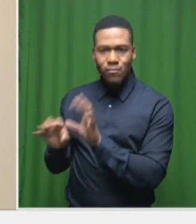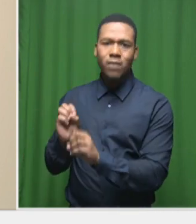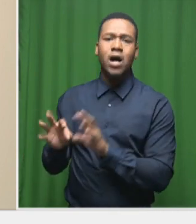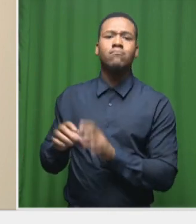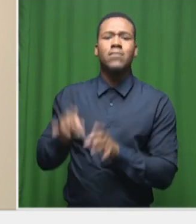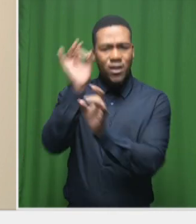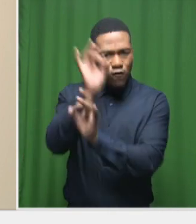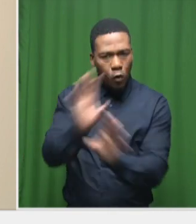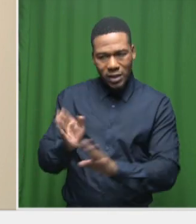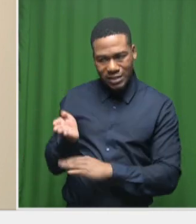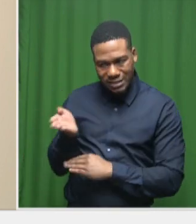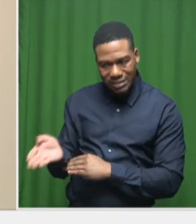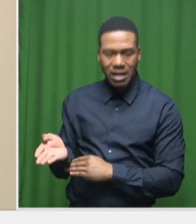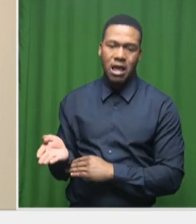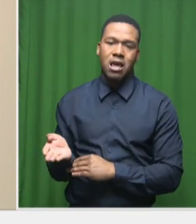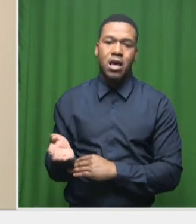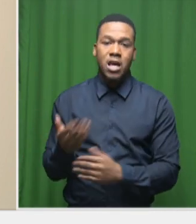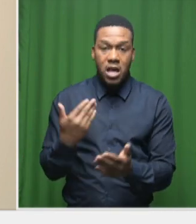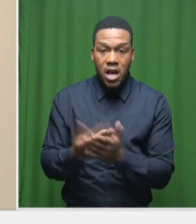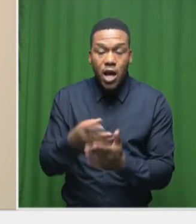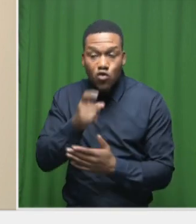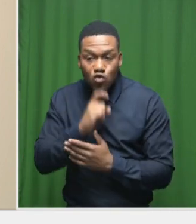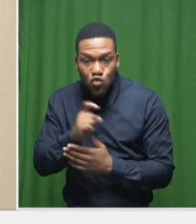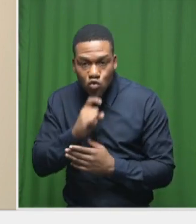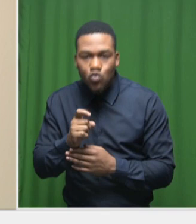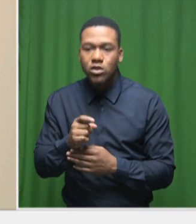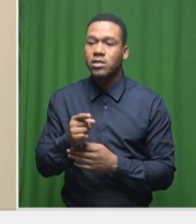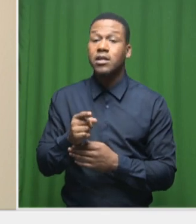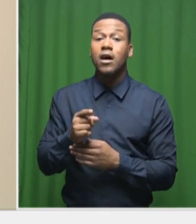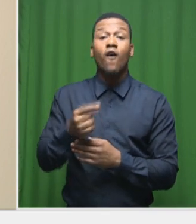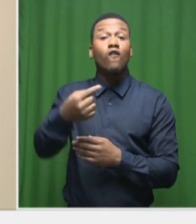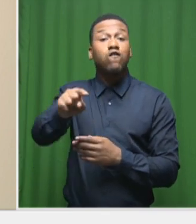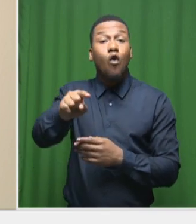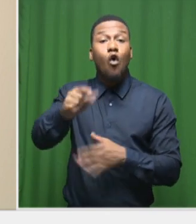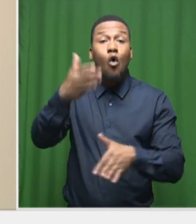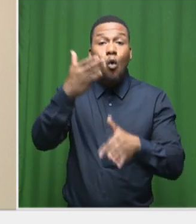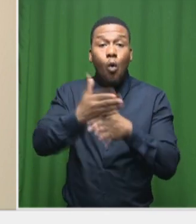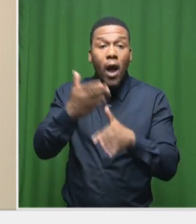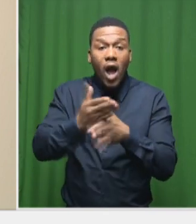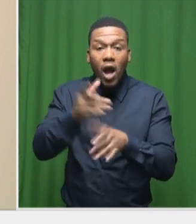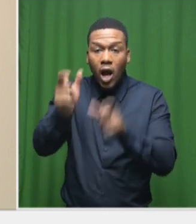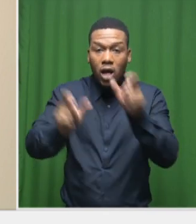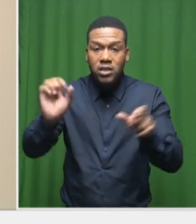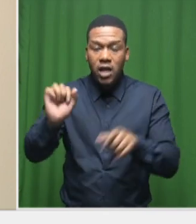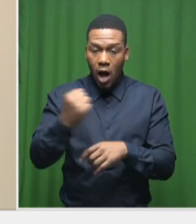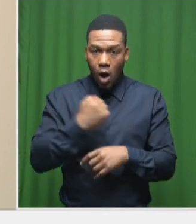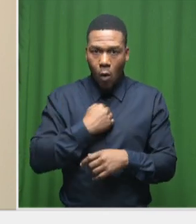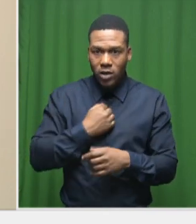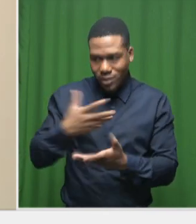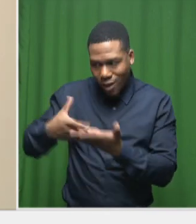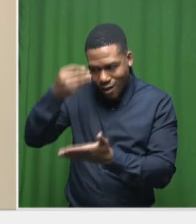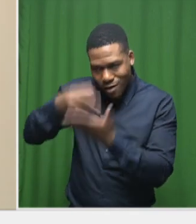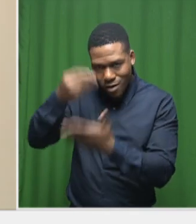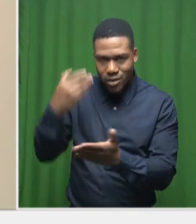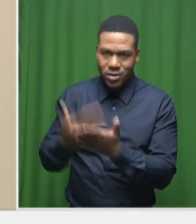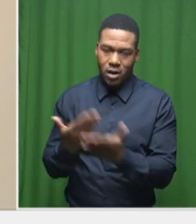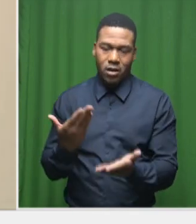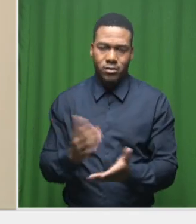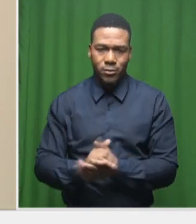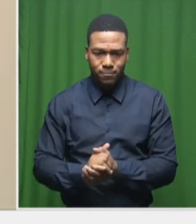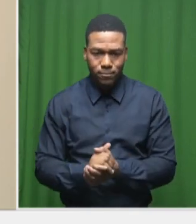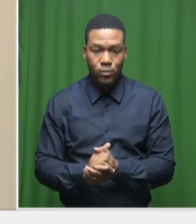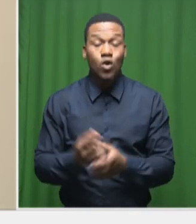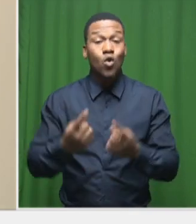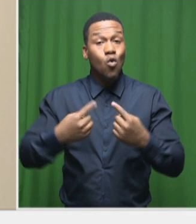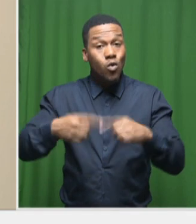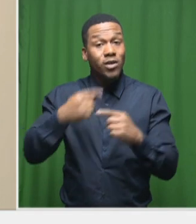to enable our workforce to be ready for the 4R capabilities. So we're saying, as the CSIR, we have